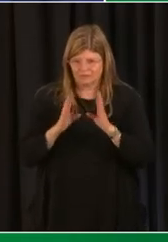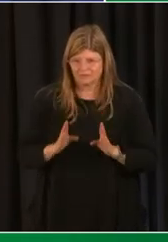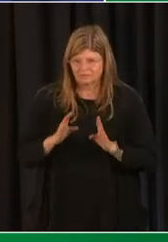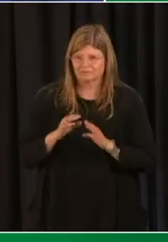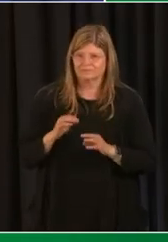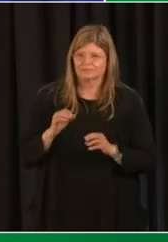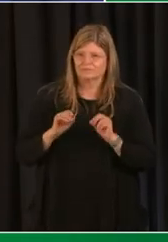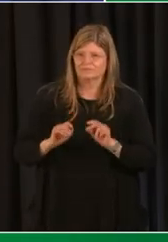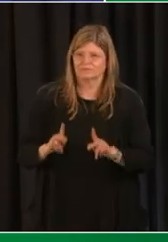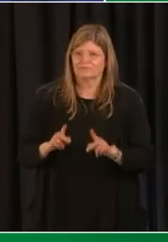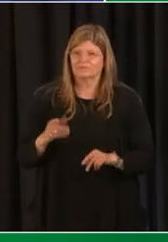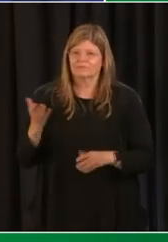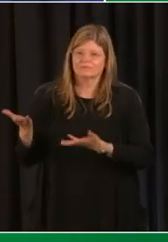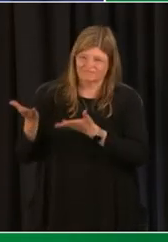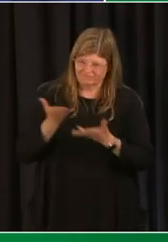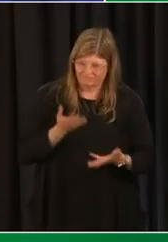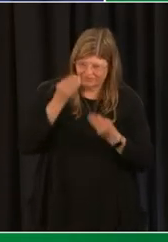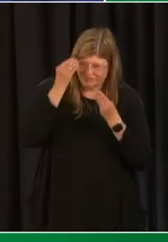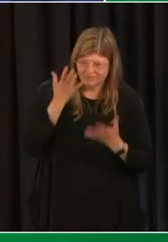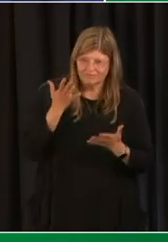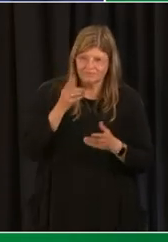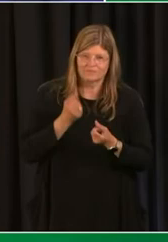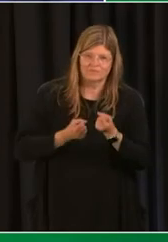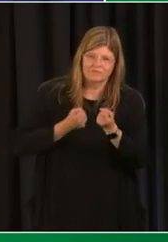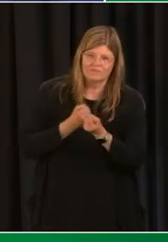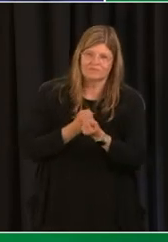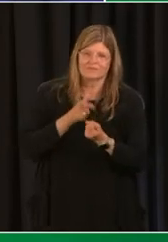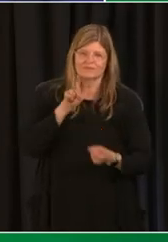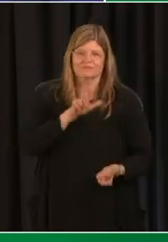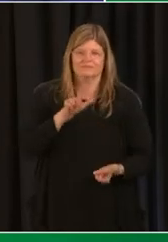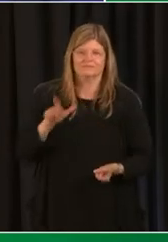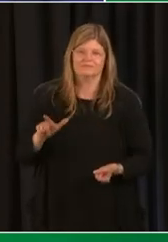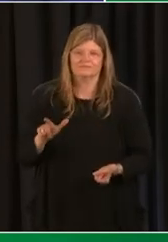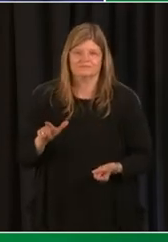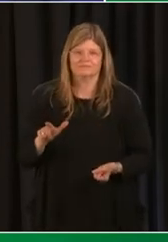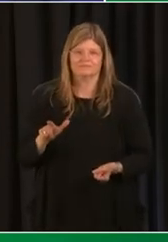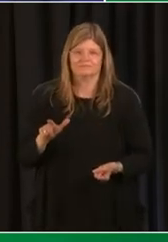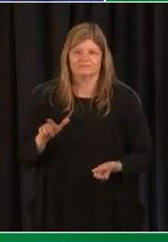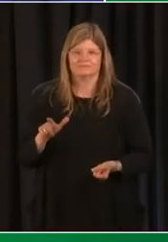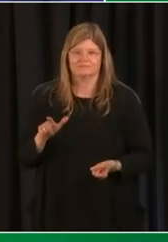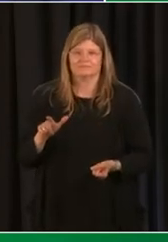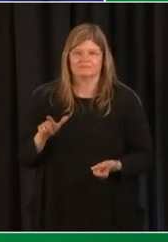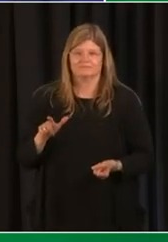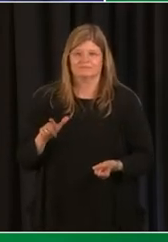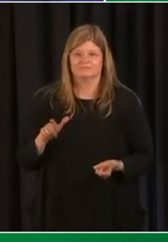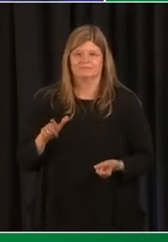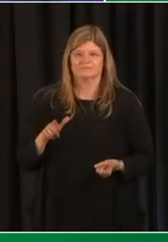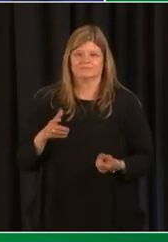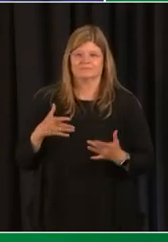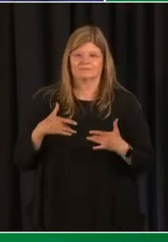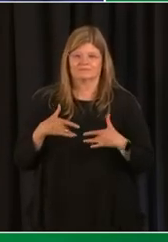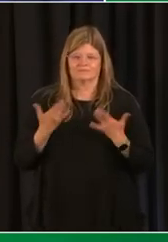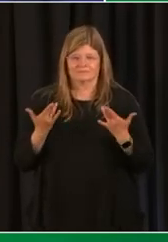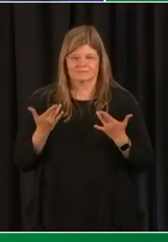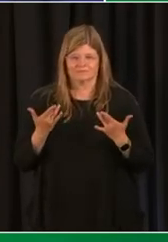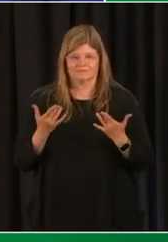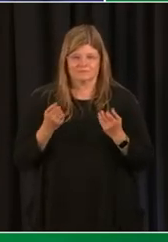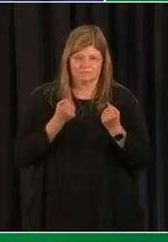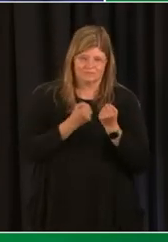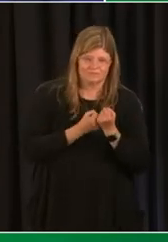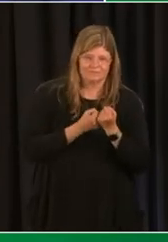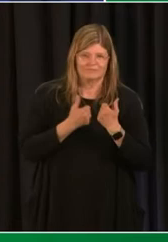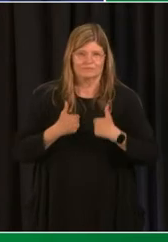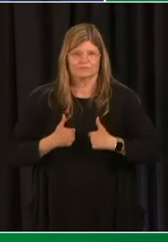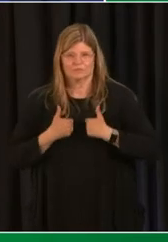also help bring the information out and support. So if landlords want to do an event where they are supporting